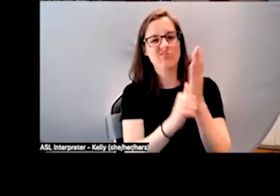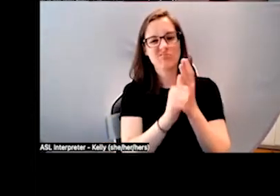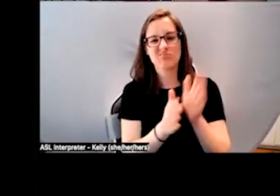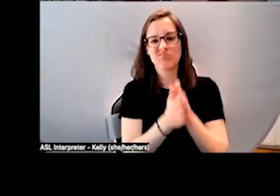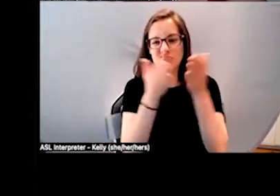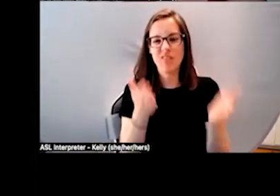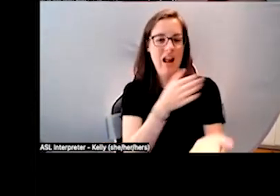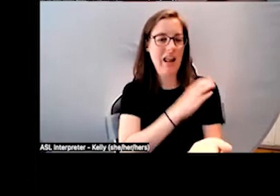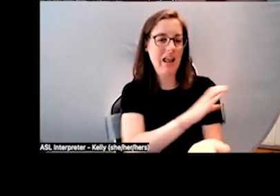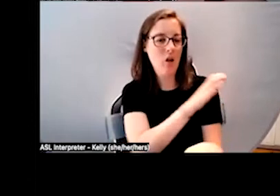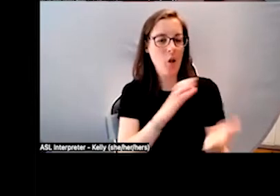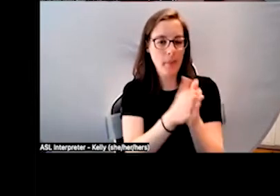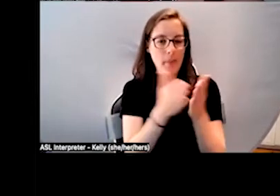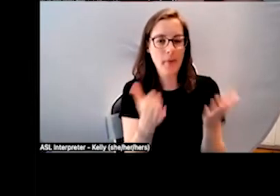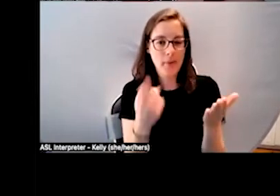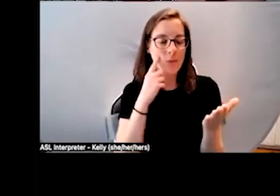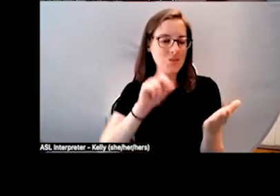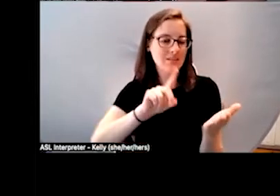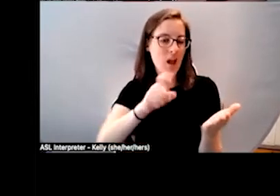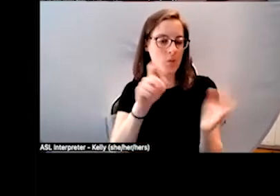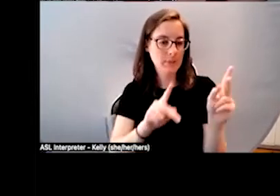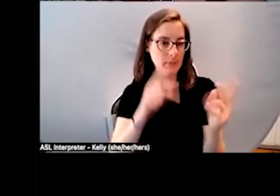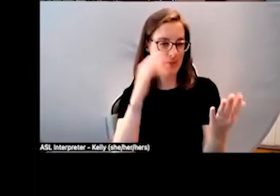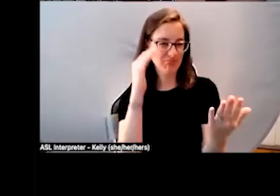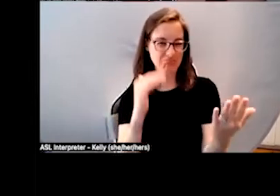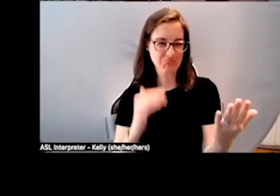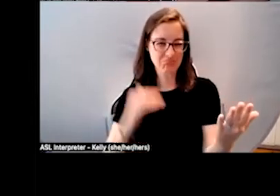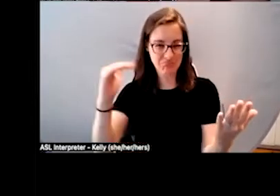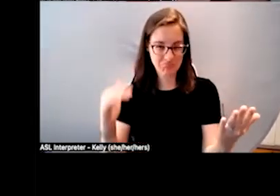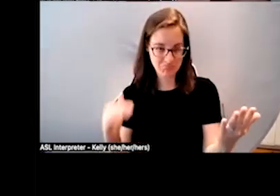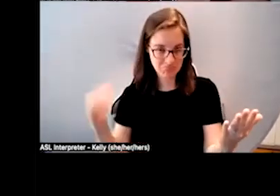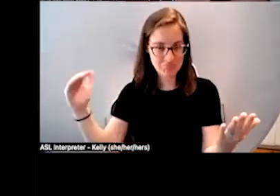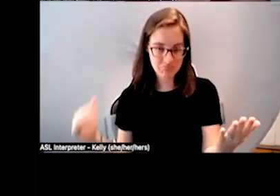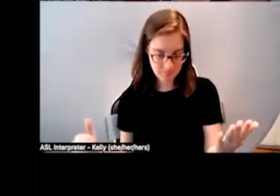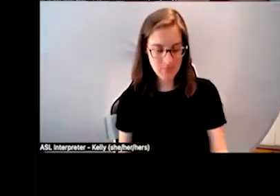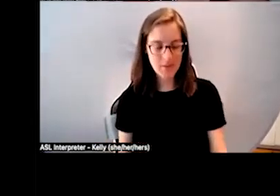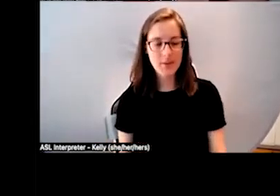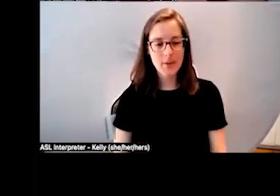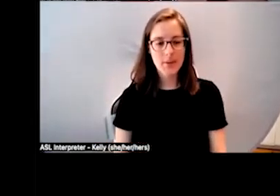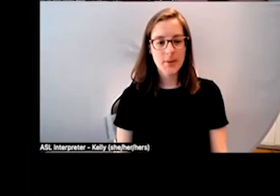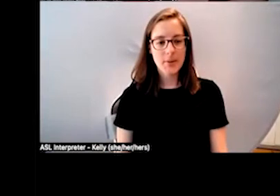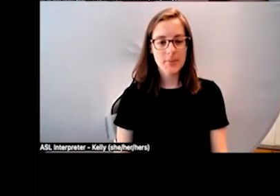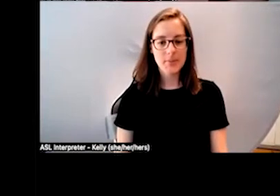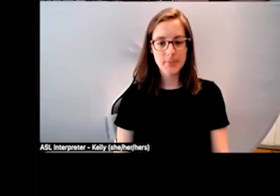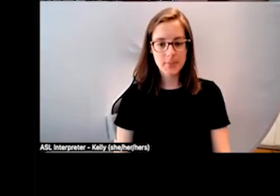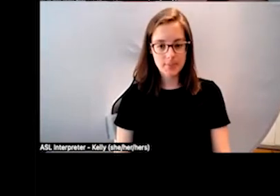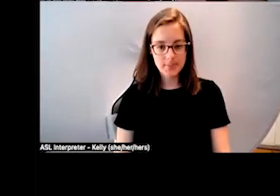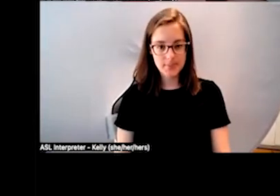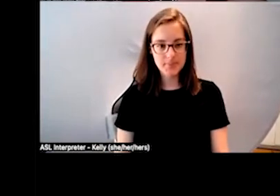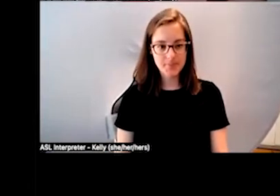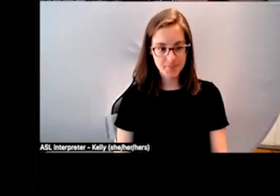used to diagnose behavioral health medical issues. It is a concept designated